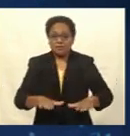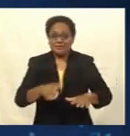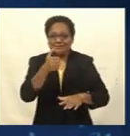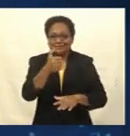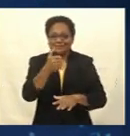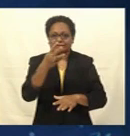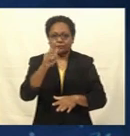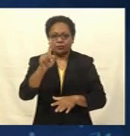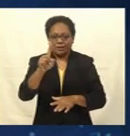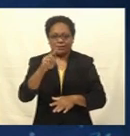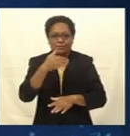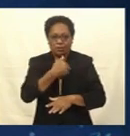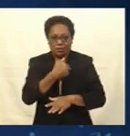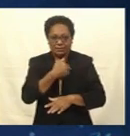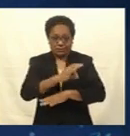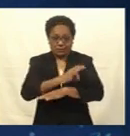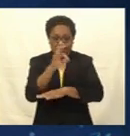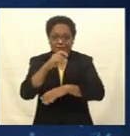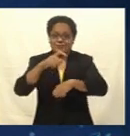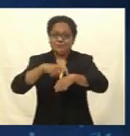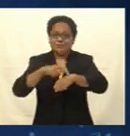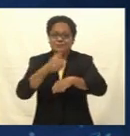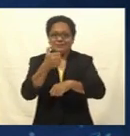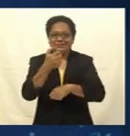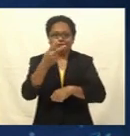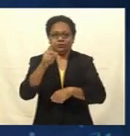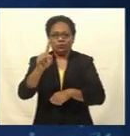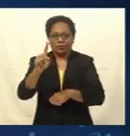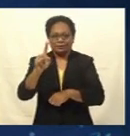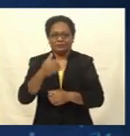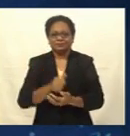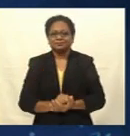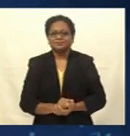6:41 a.m. Sunrise is at 6:21 tomorrow.